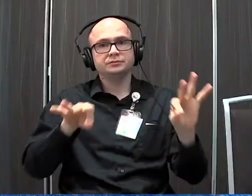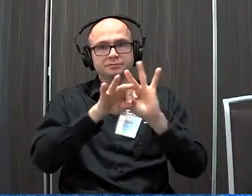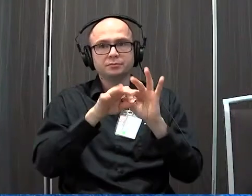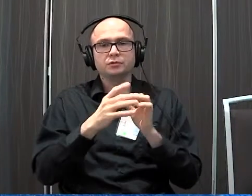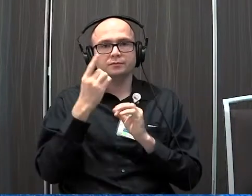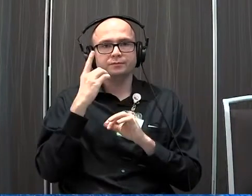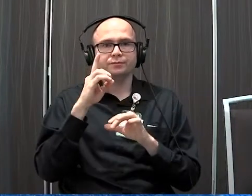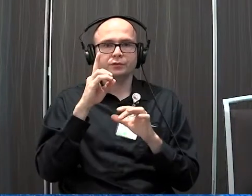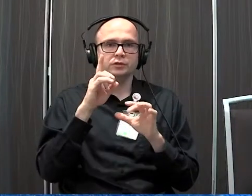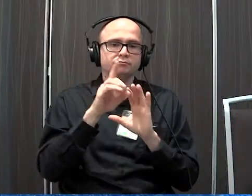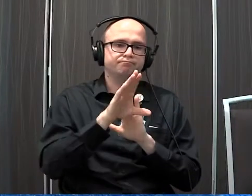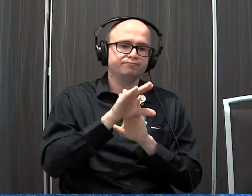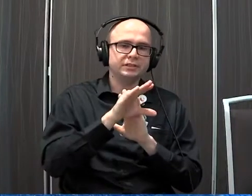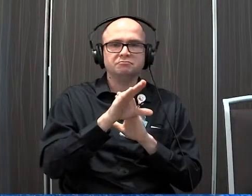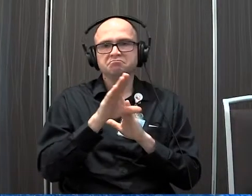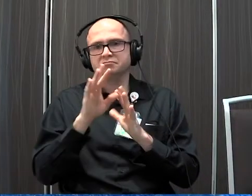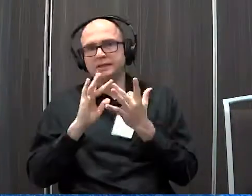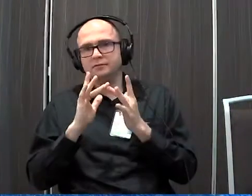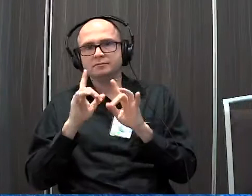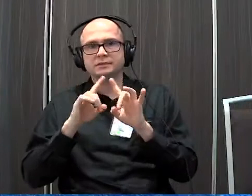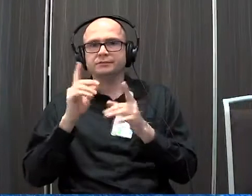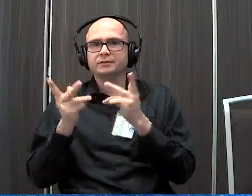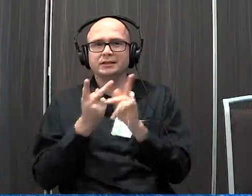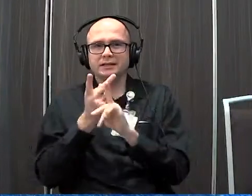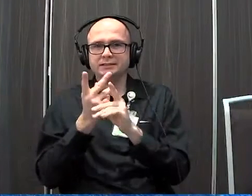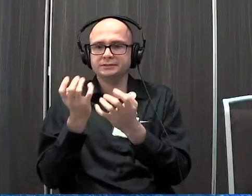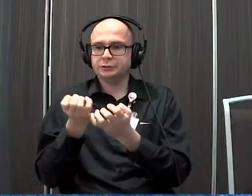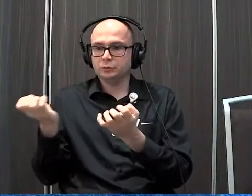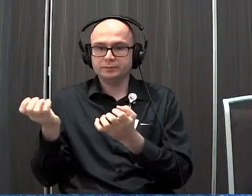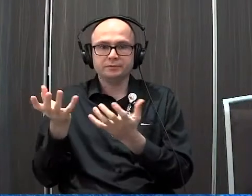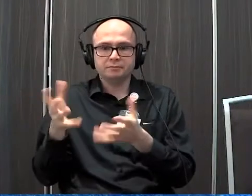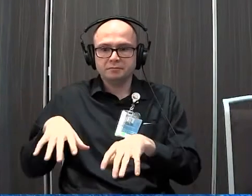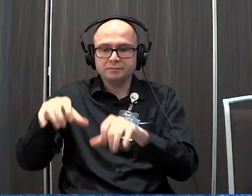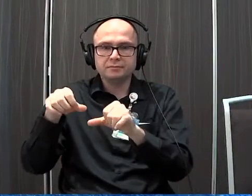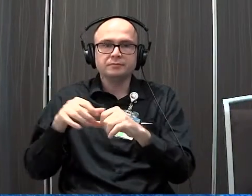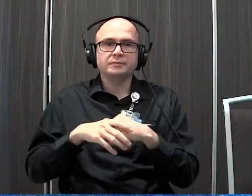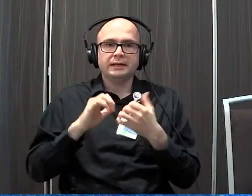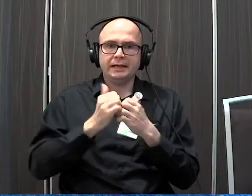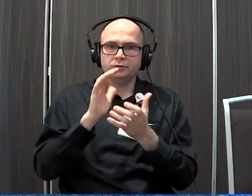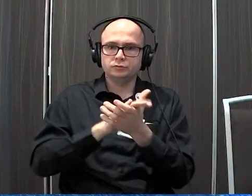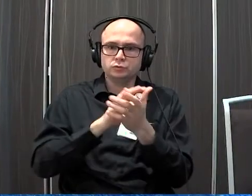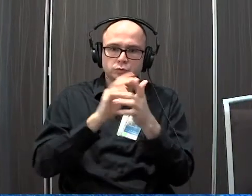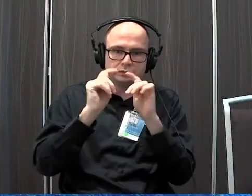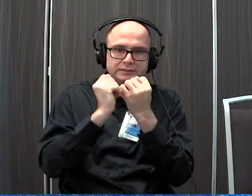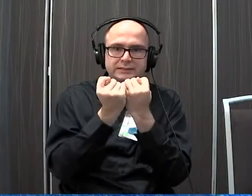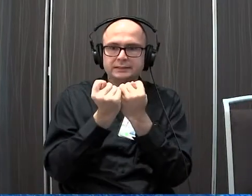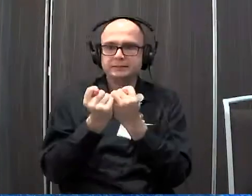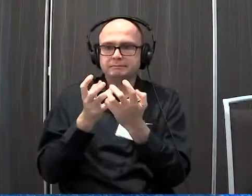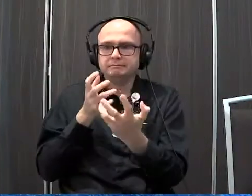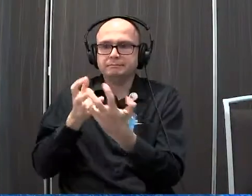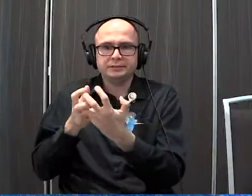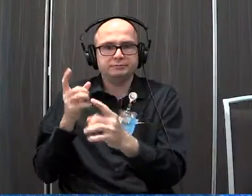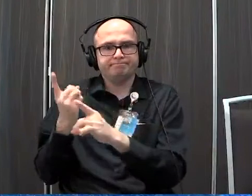assessment. So trying to see what kind of equipment is the child using, and how can the school team make sure that the child is using